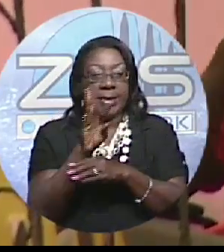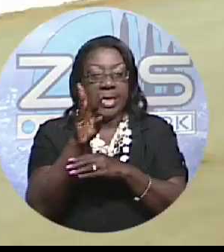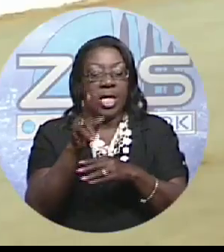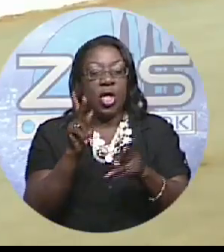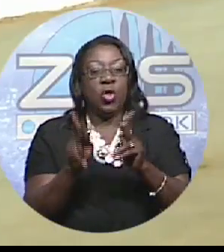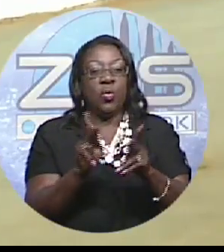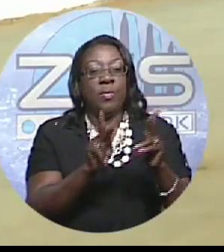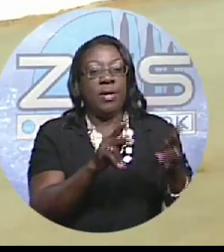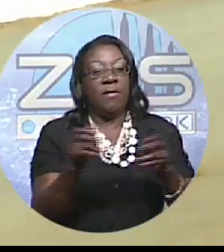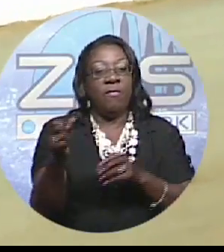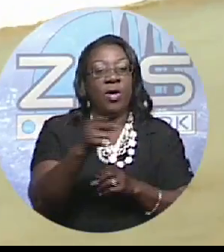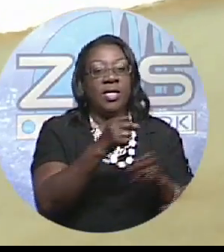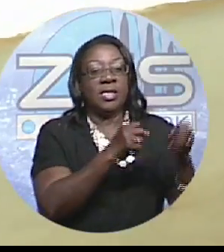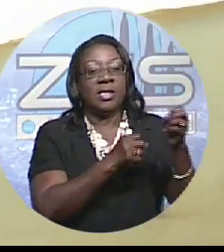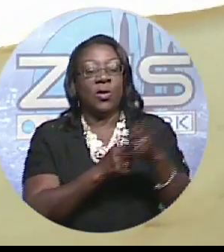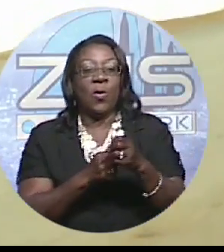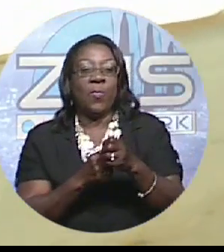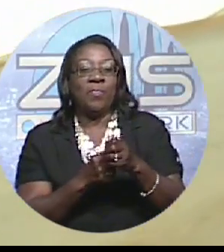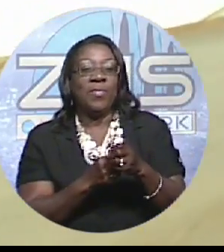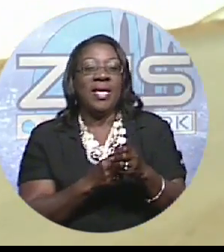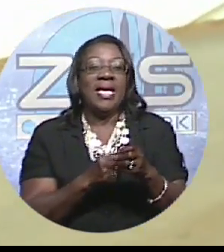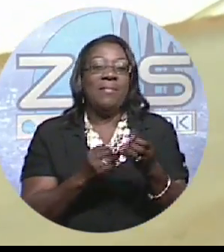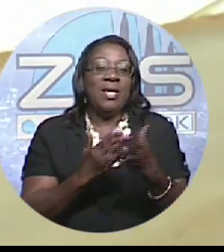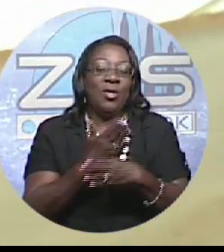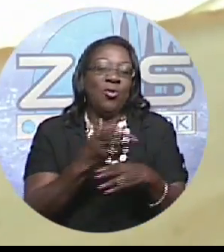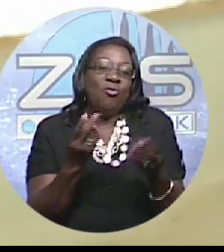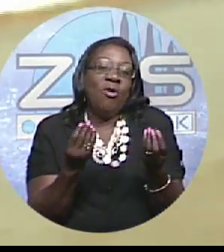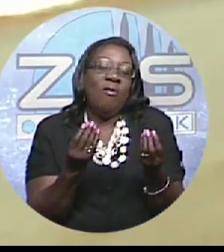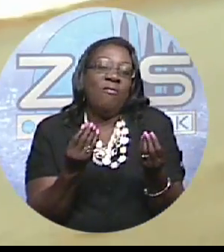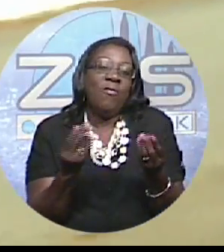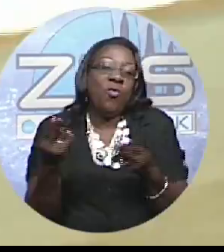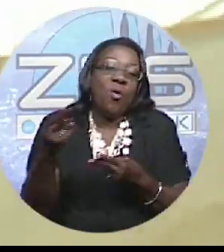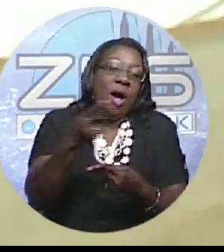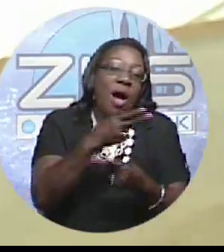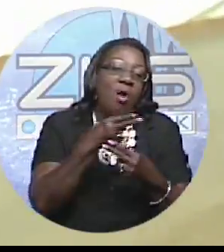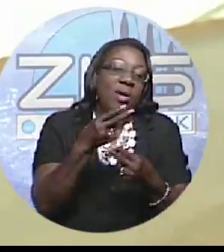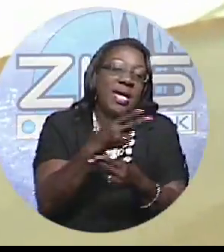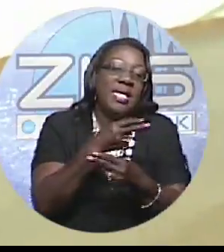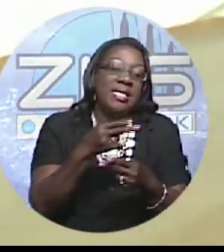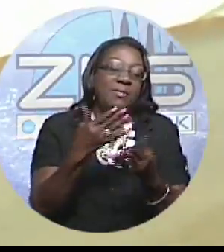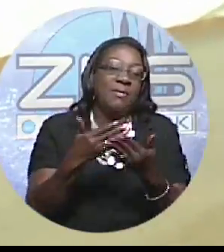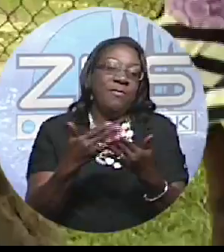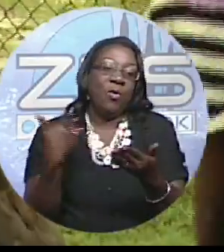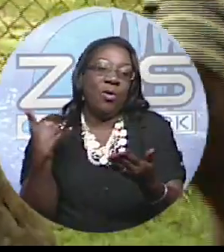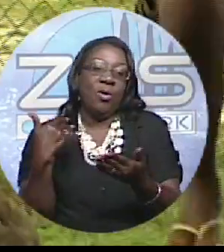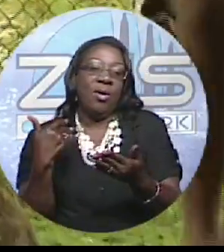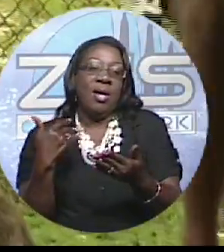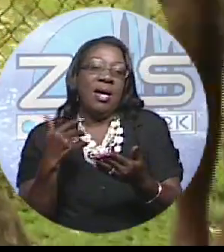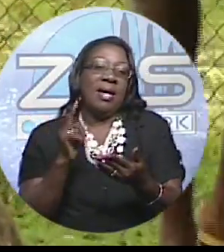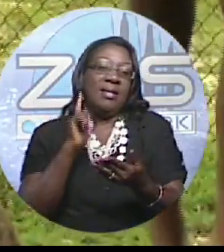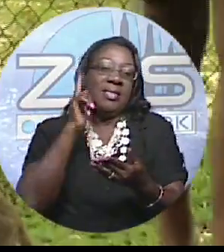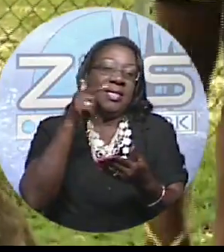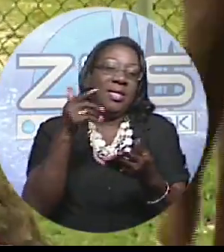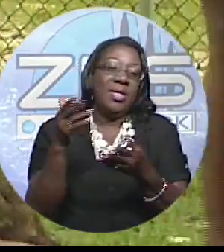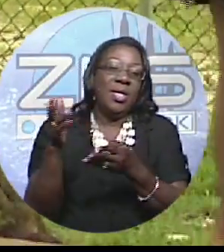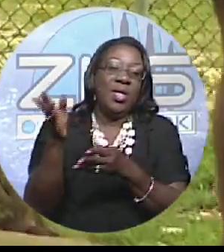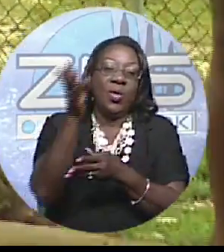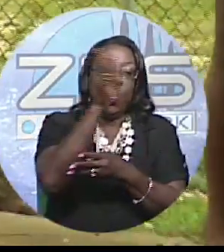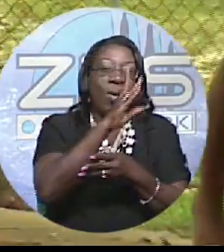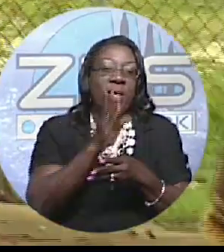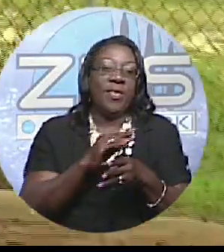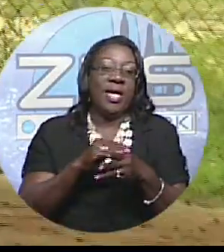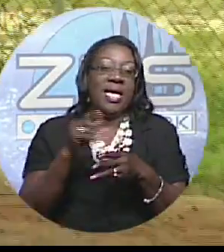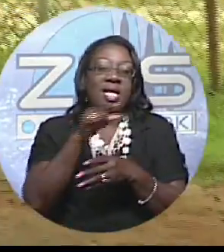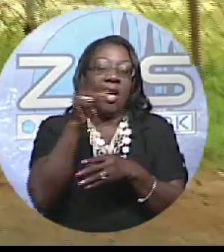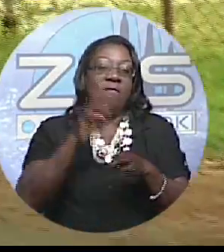ERIKA. I've been through several hurricanes, you know, and it don't faze me too easily. As you can see, the weather in Governor's Harbor is very